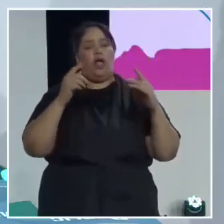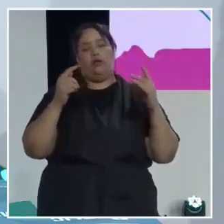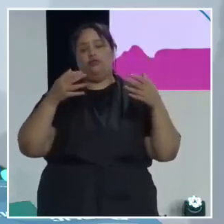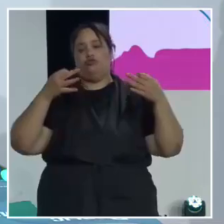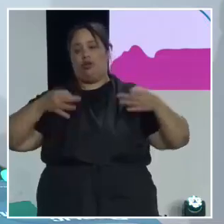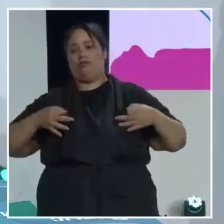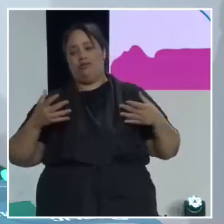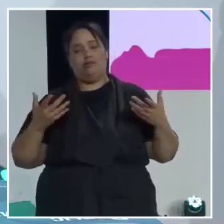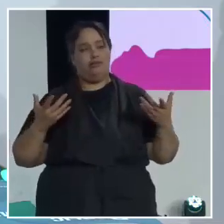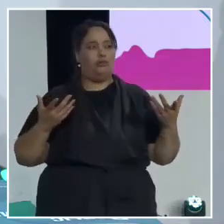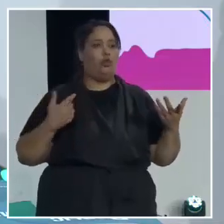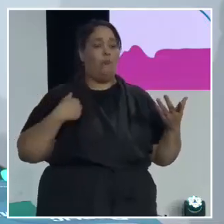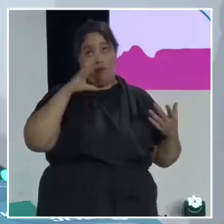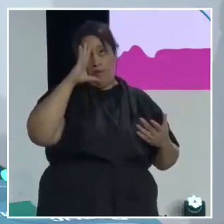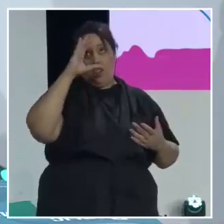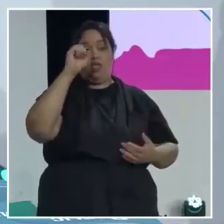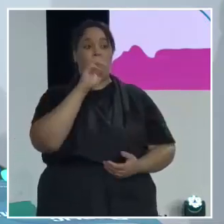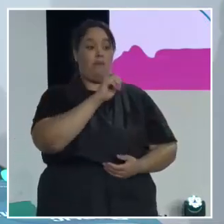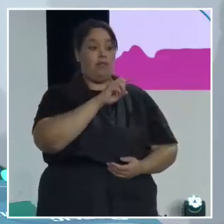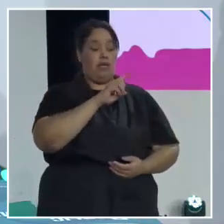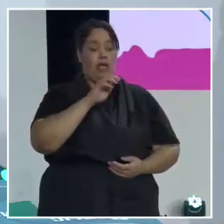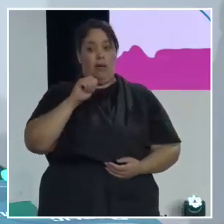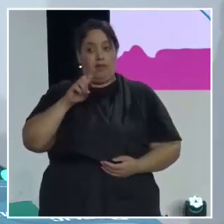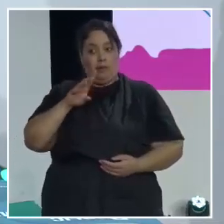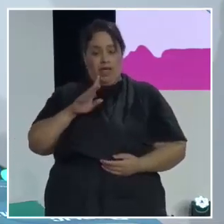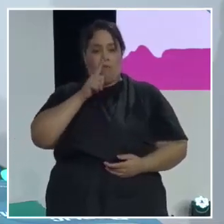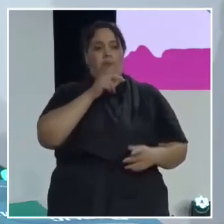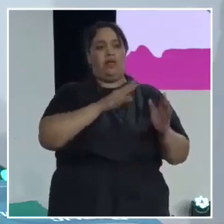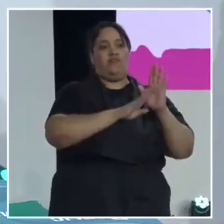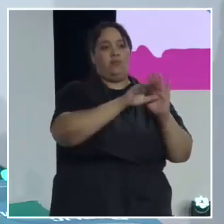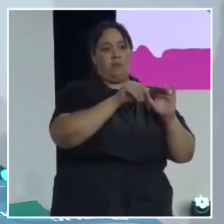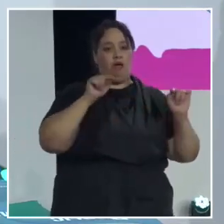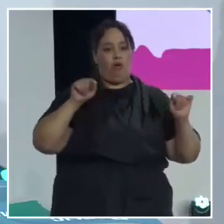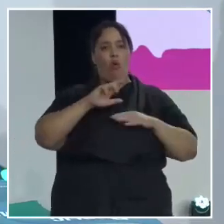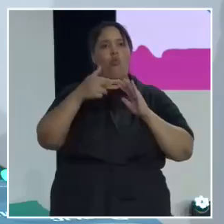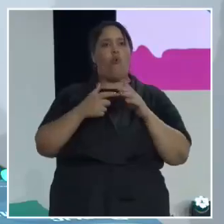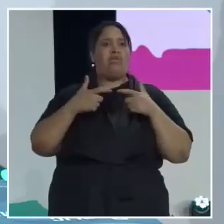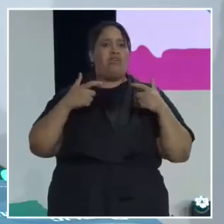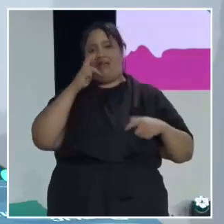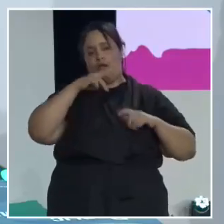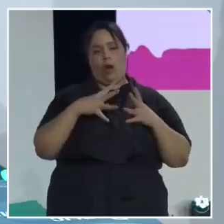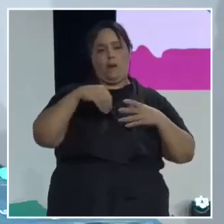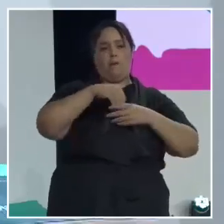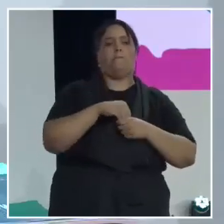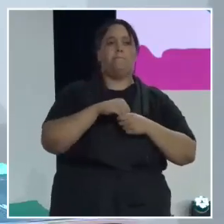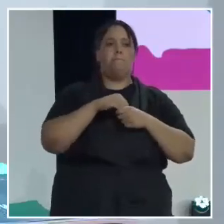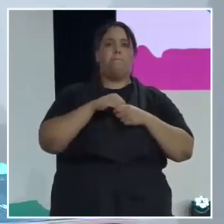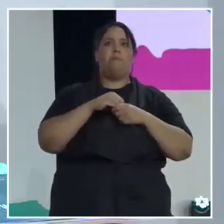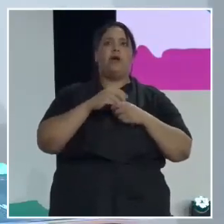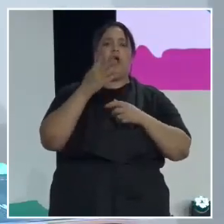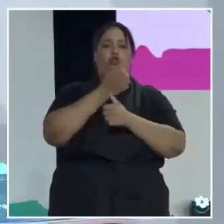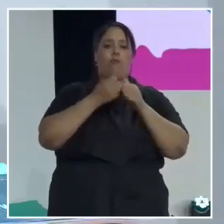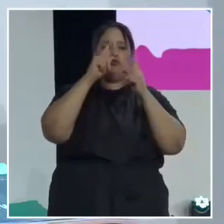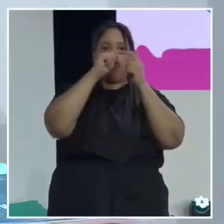believe MDBs and public development banks should play a greater role in supporting economic structural transformation and building resilience. Now, what we